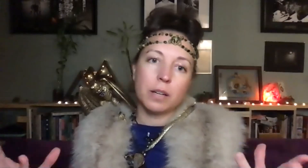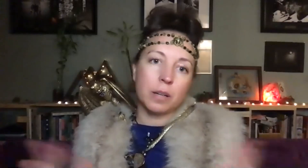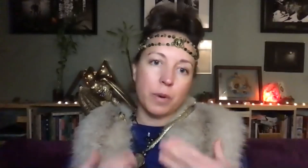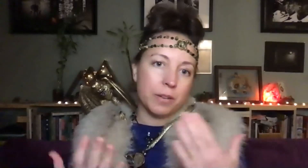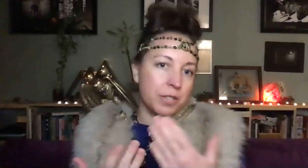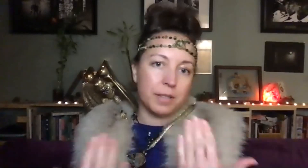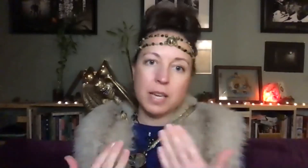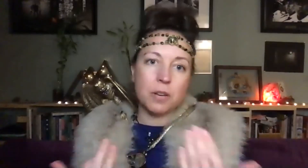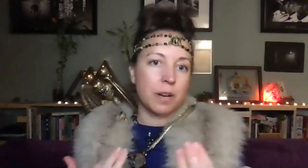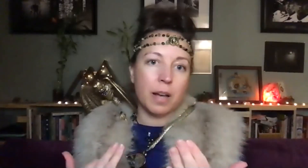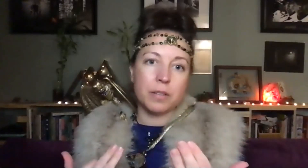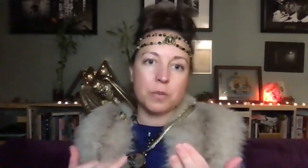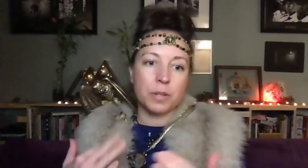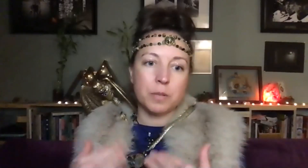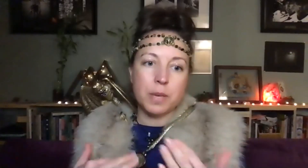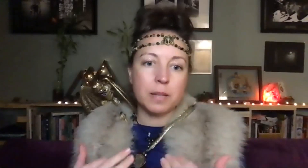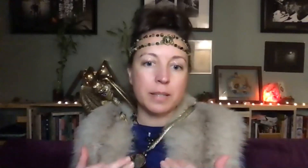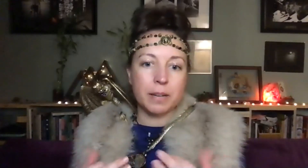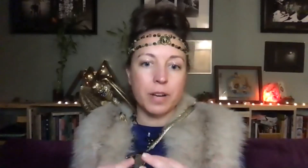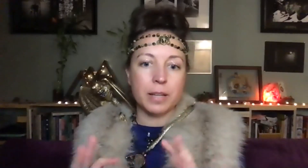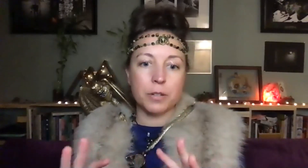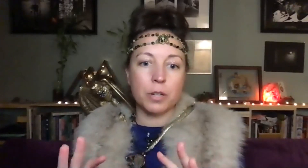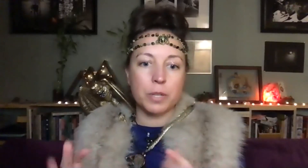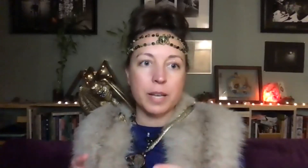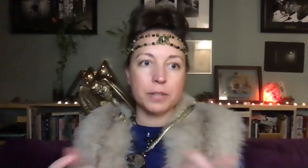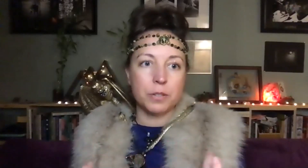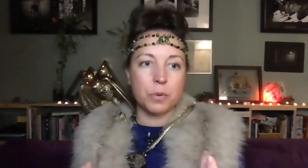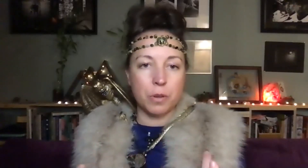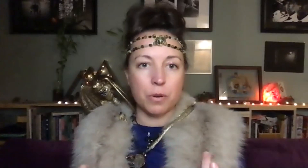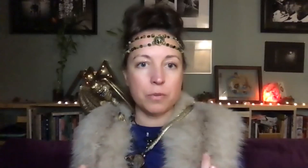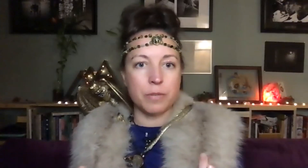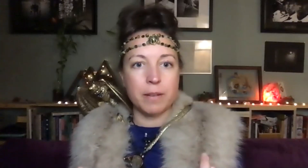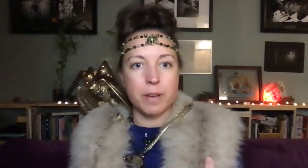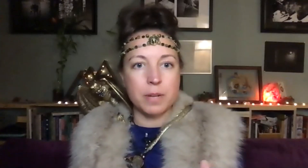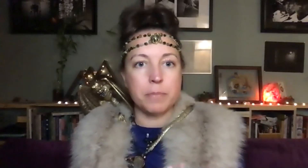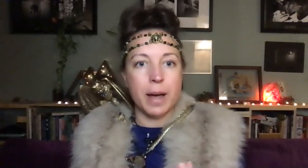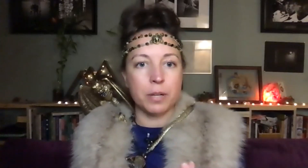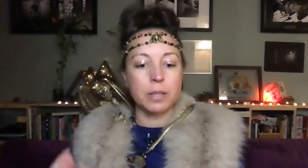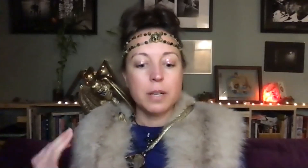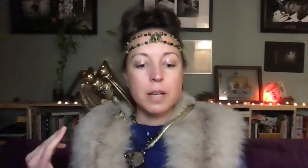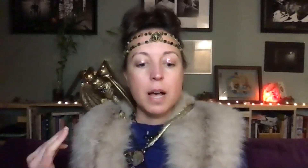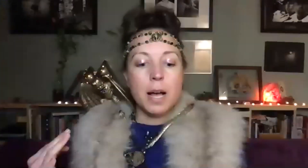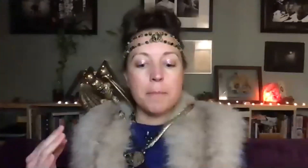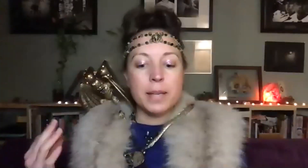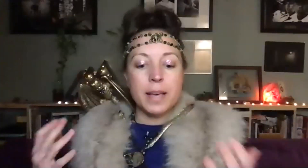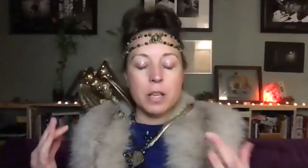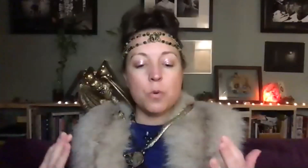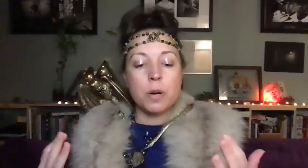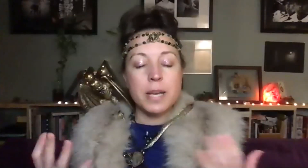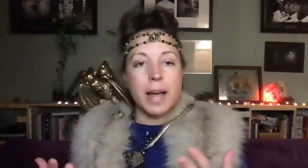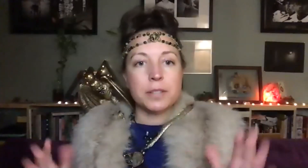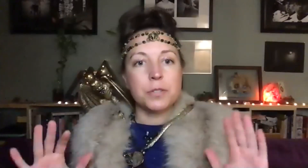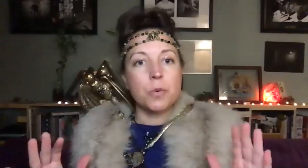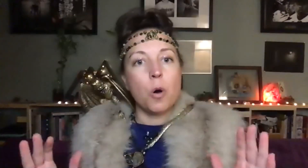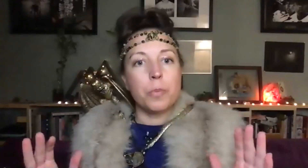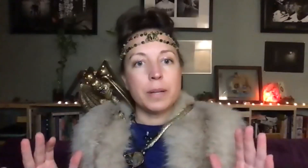getting her, whether she's a he or not, she wants to be identified as her, which has to do with your own divine feminine power, is that you are